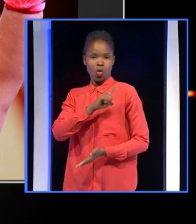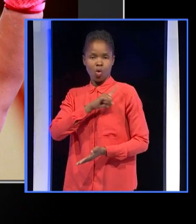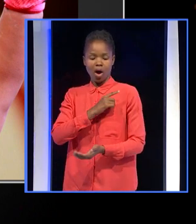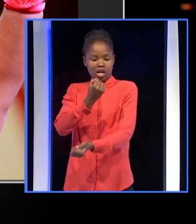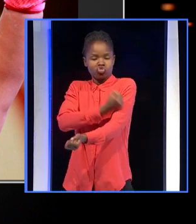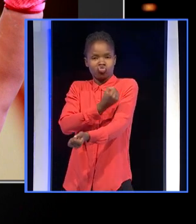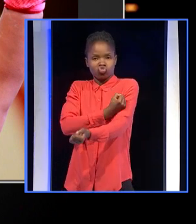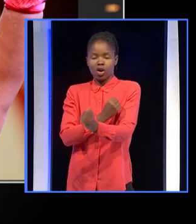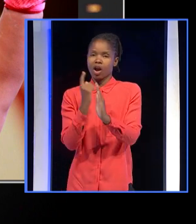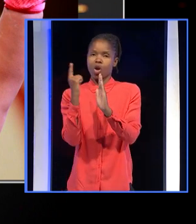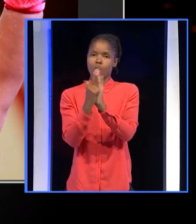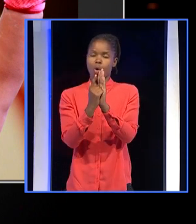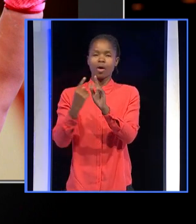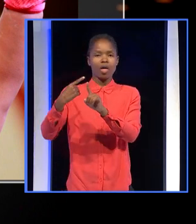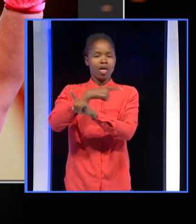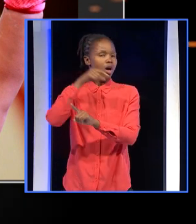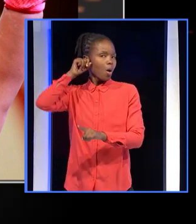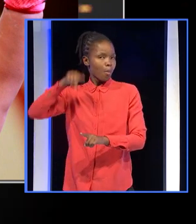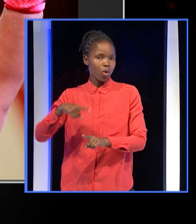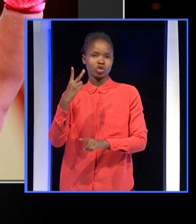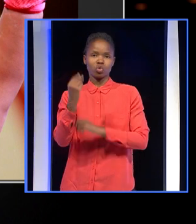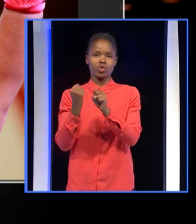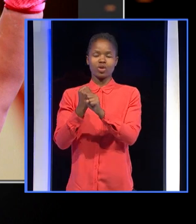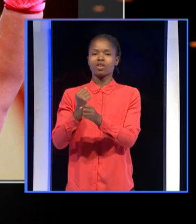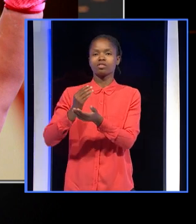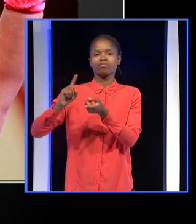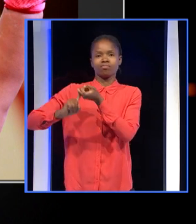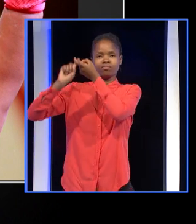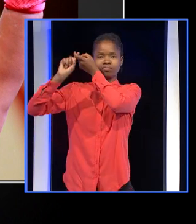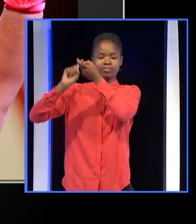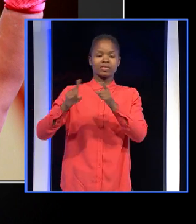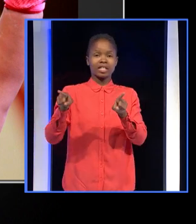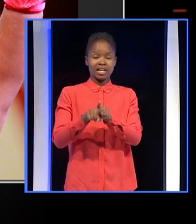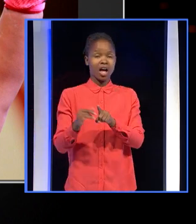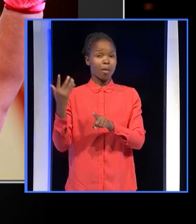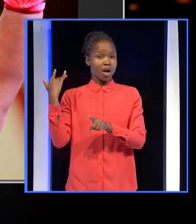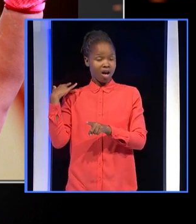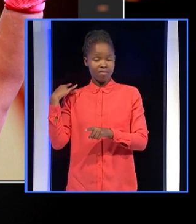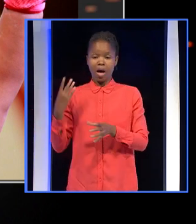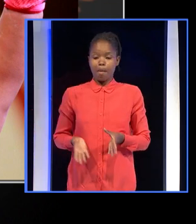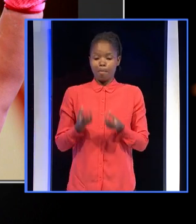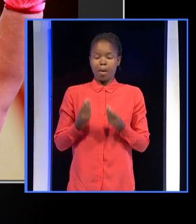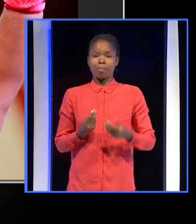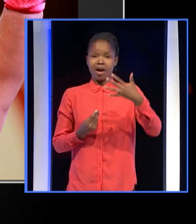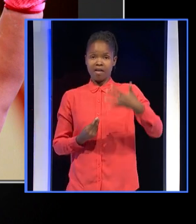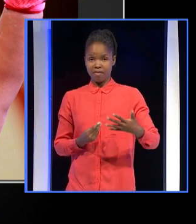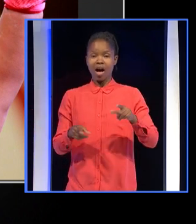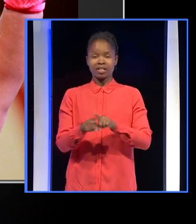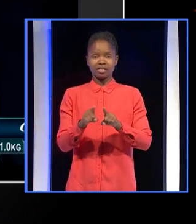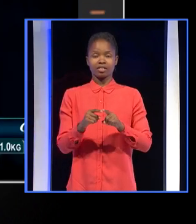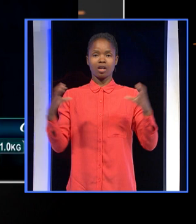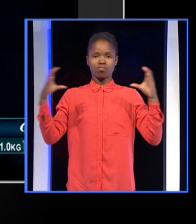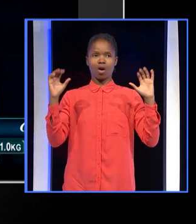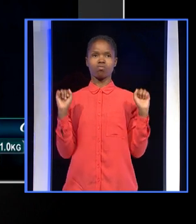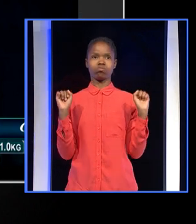anti-doping violation. The five-time Paralympian and Beijing 2008 Paralympic champion, who competes in the up to 79-kilogram